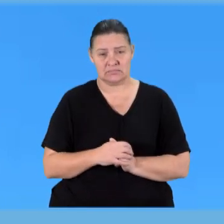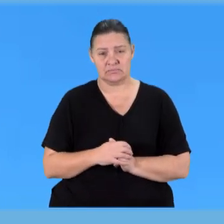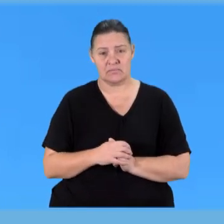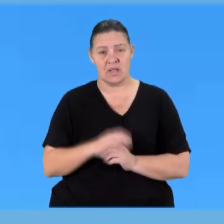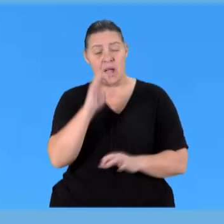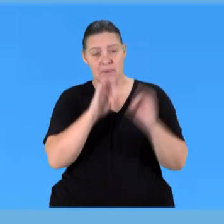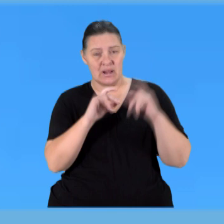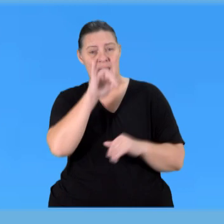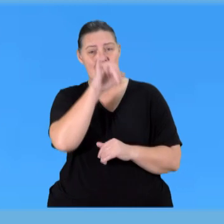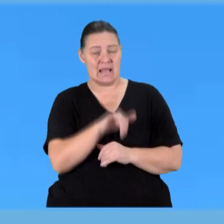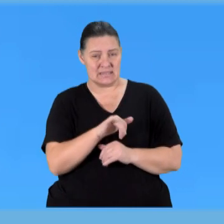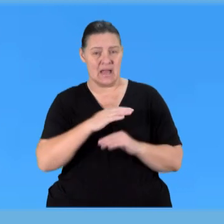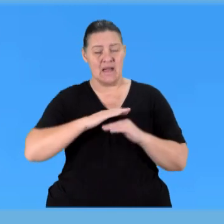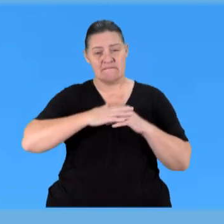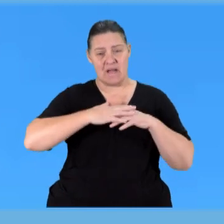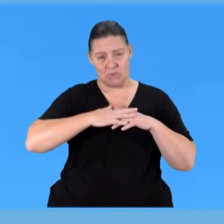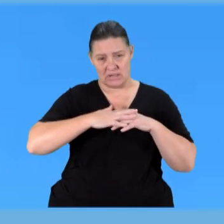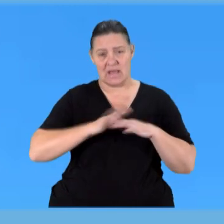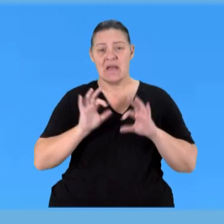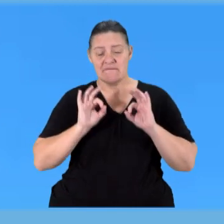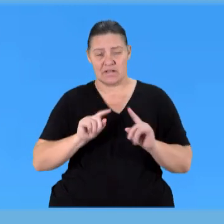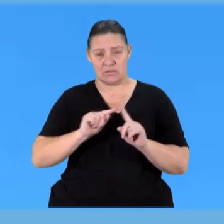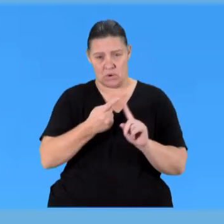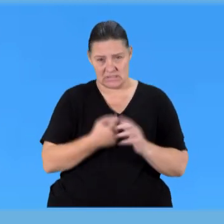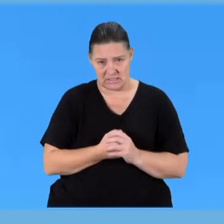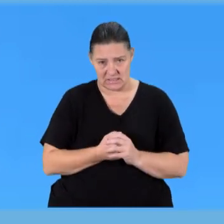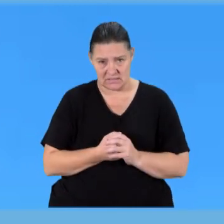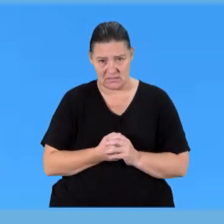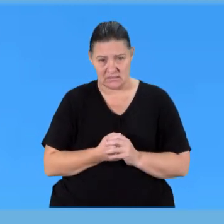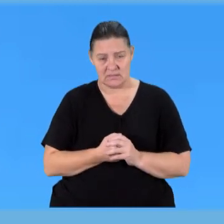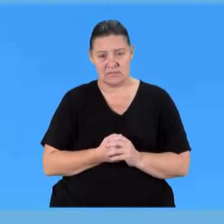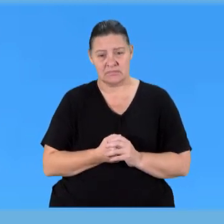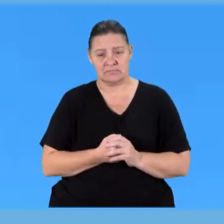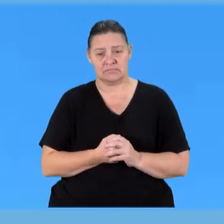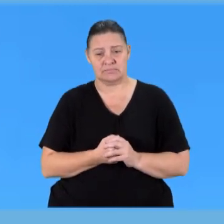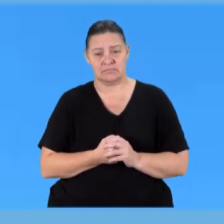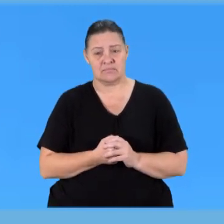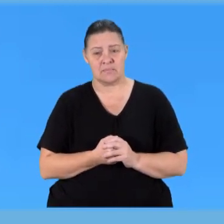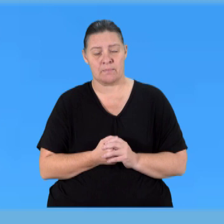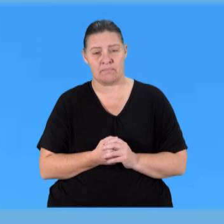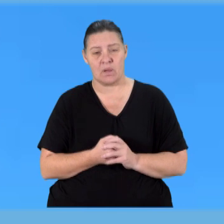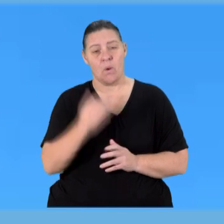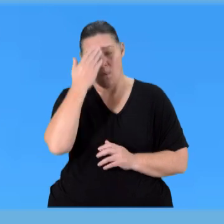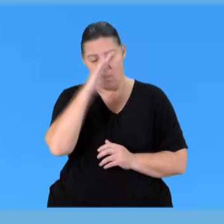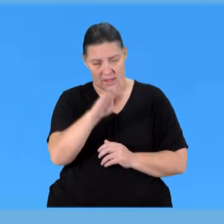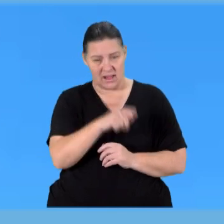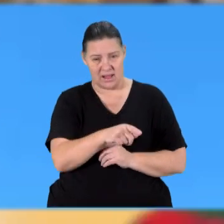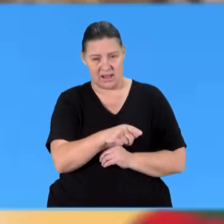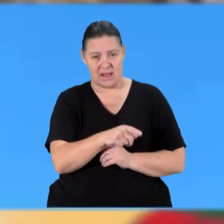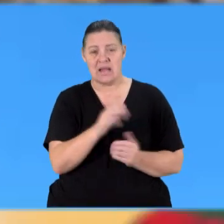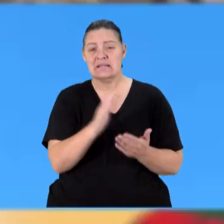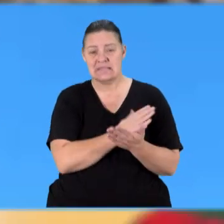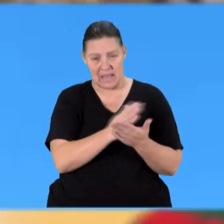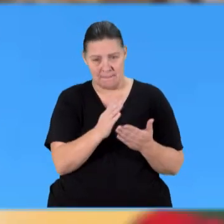D, the particles of X vibrate at a fixed point. The particles of X vibrate at a fixed point. We